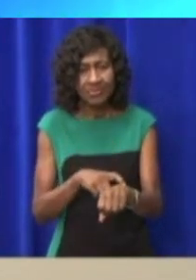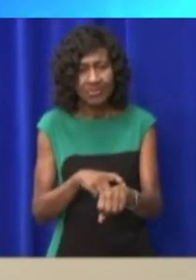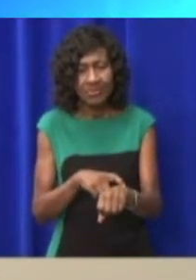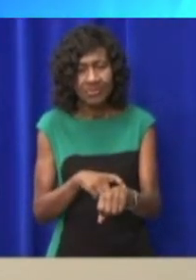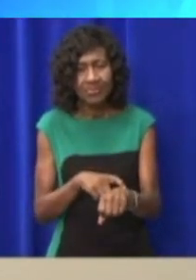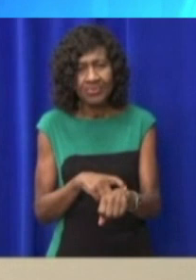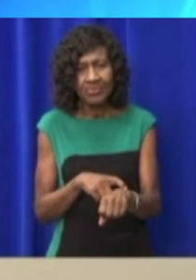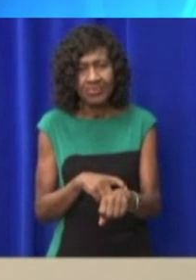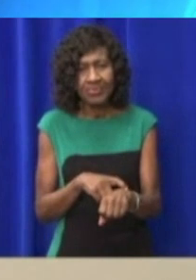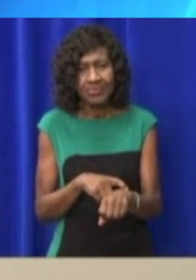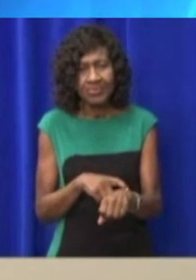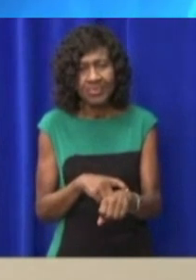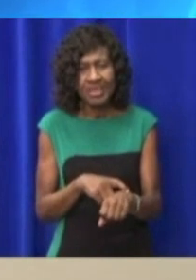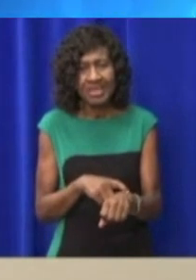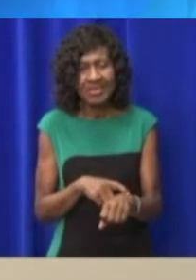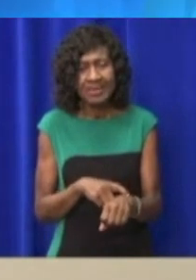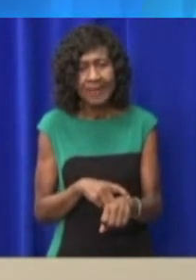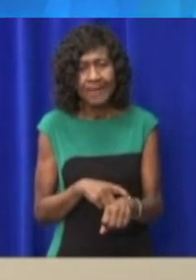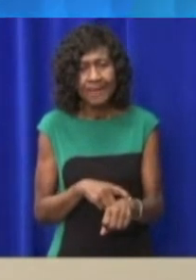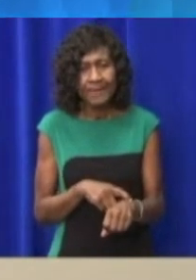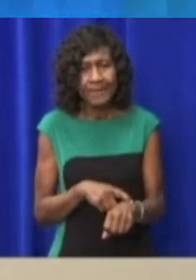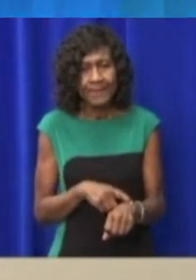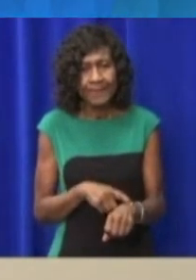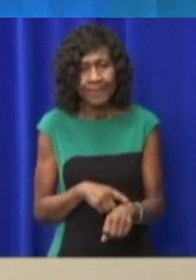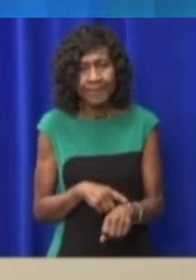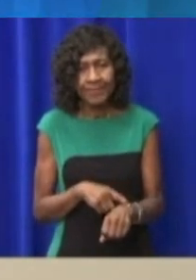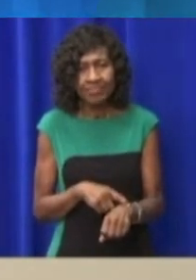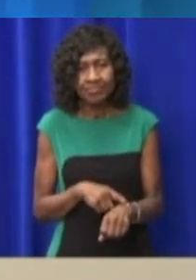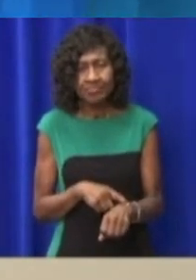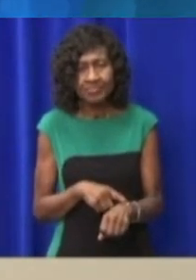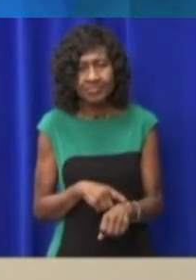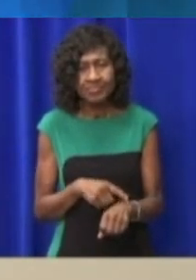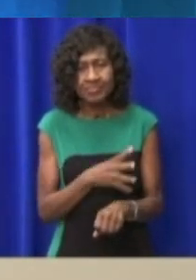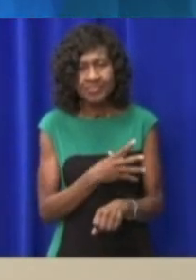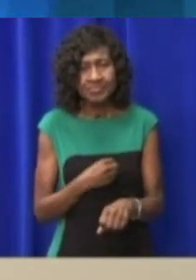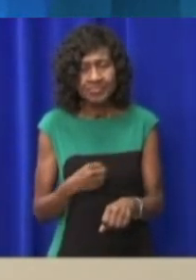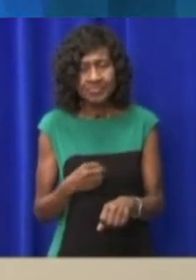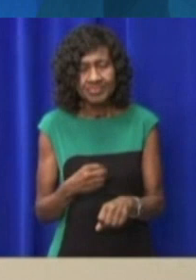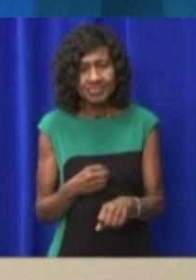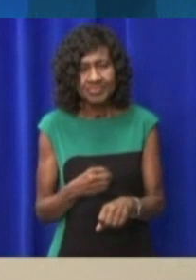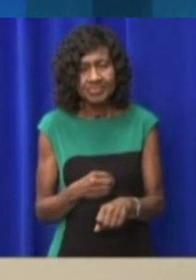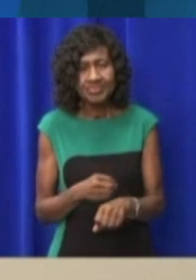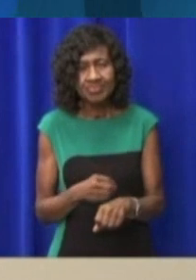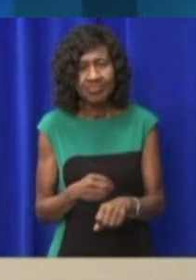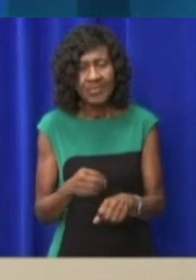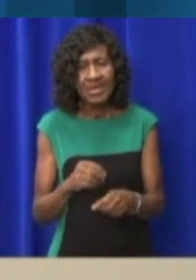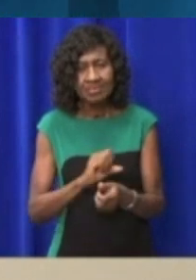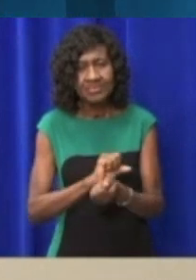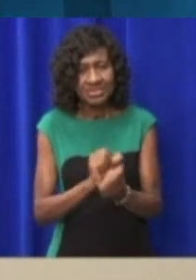curfew, subject to he and the governor's agreement, and that of the cabinet,